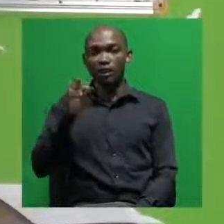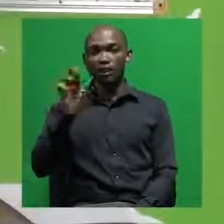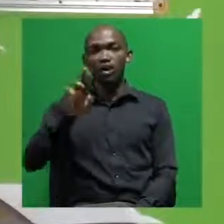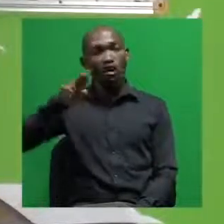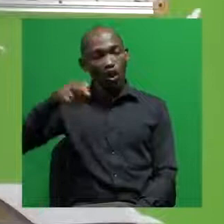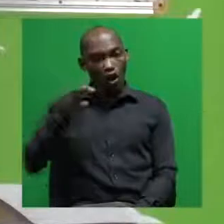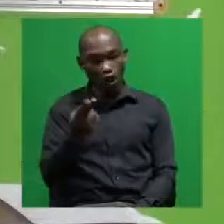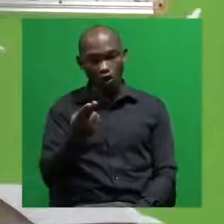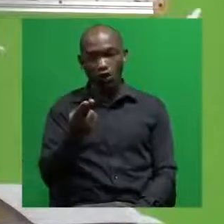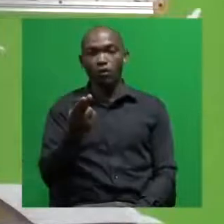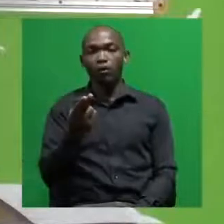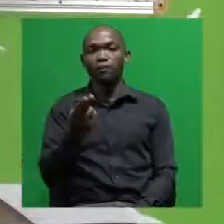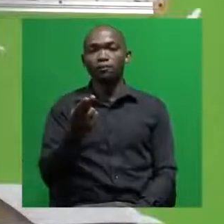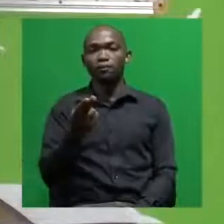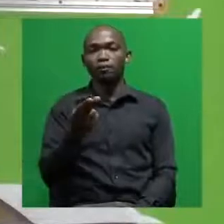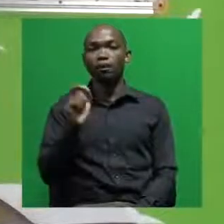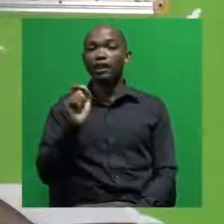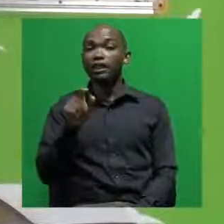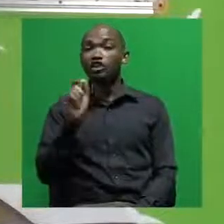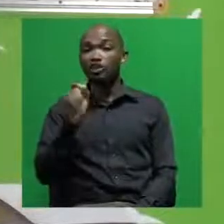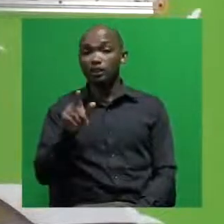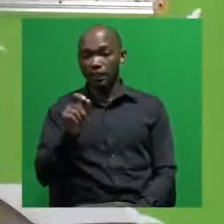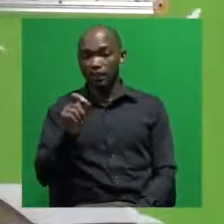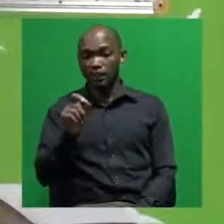analog thermometer.